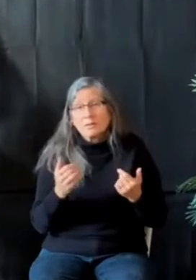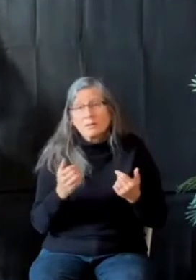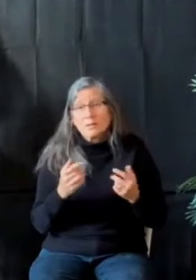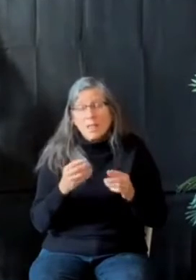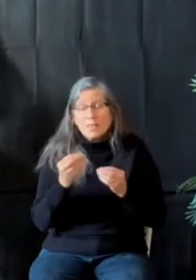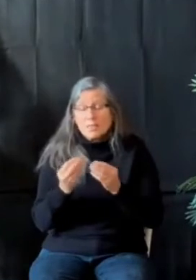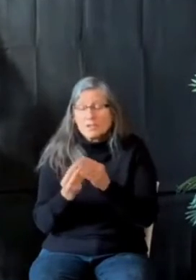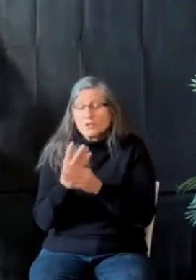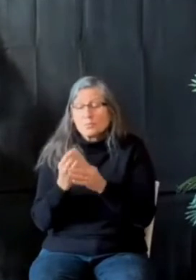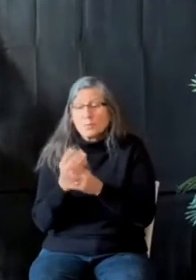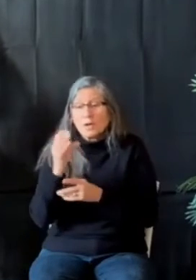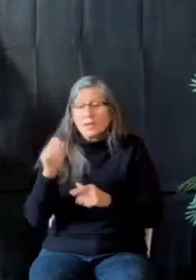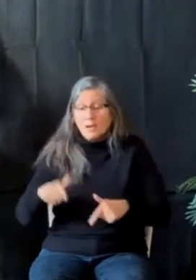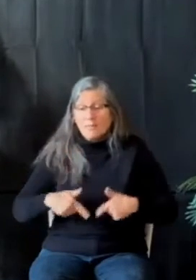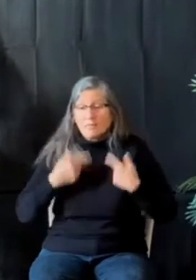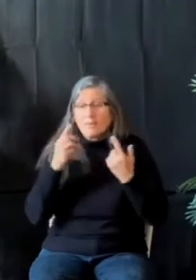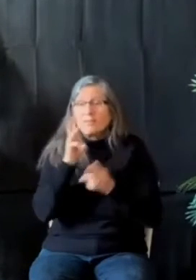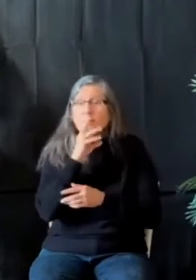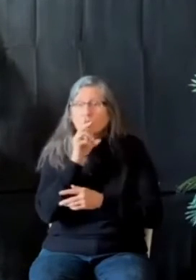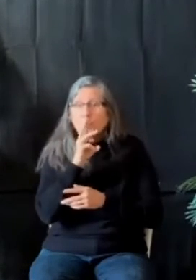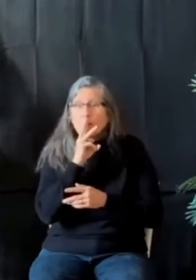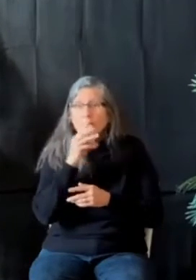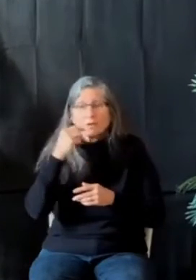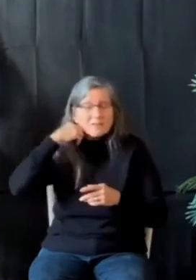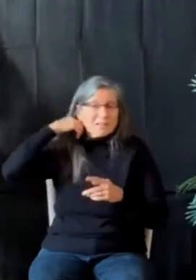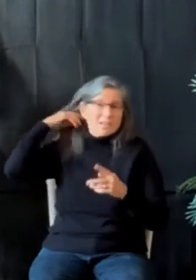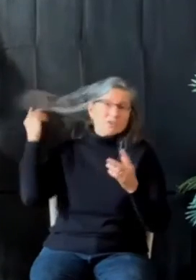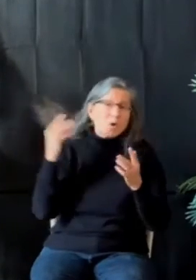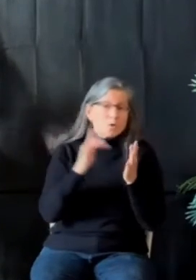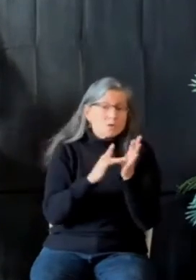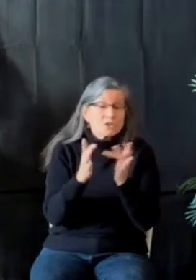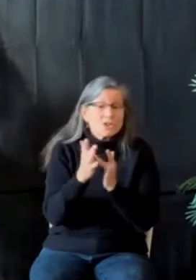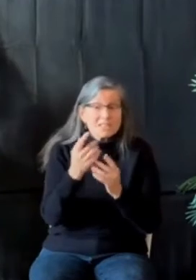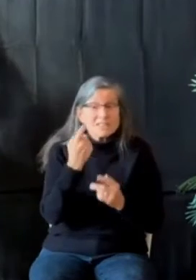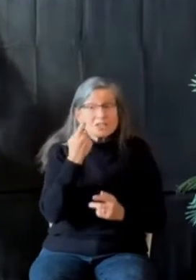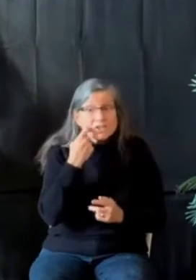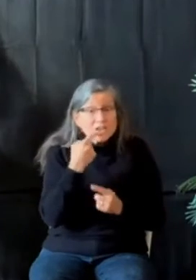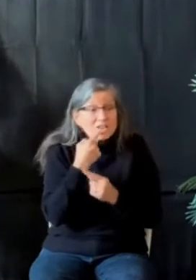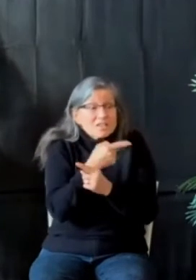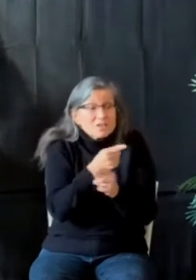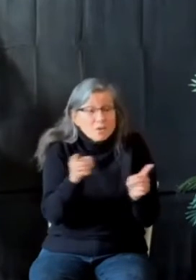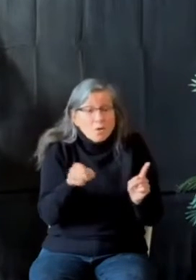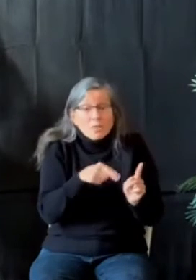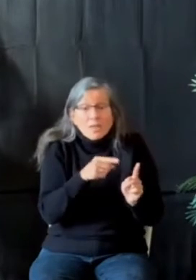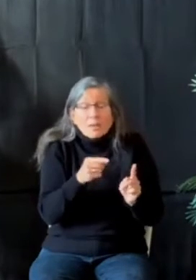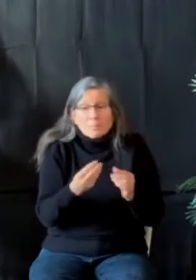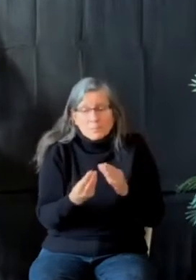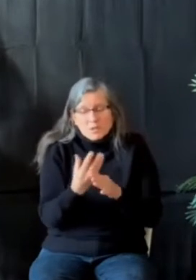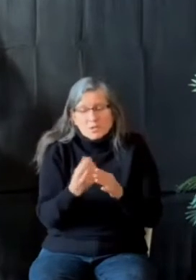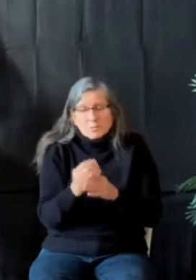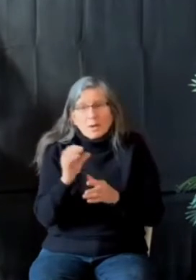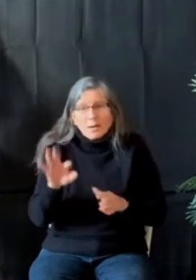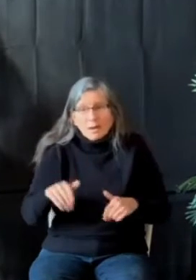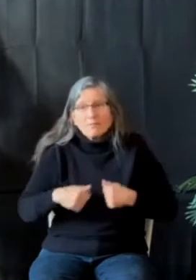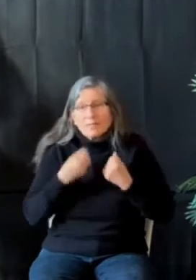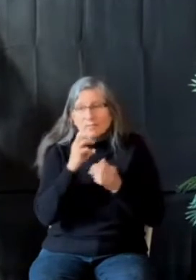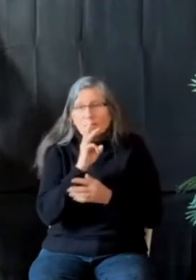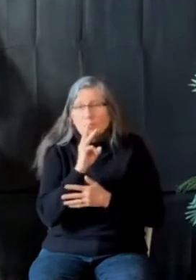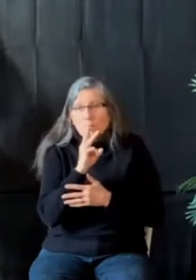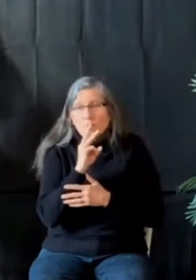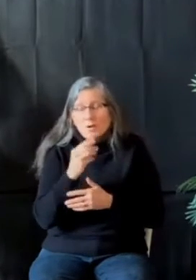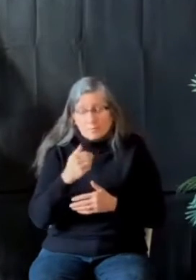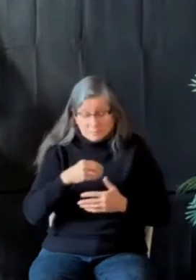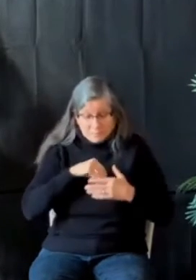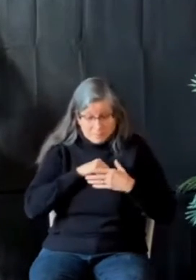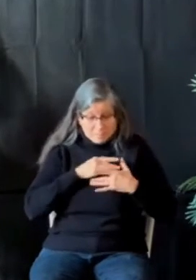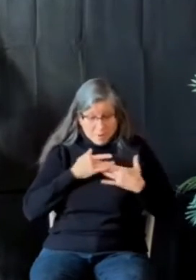water. What had He just told them He was? He was the spring of living water. I, in